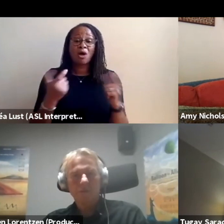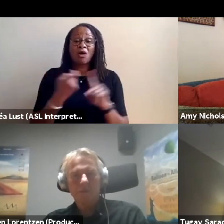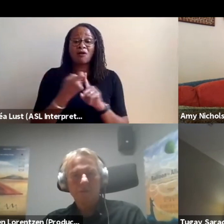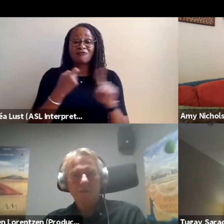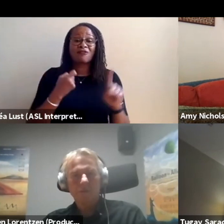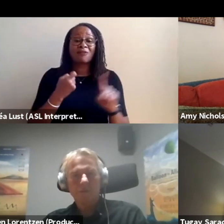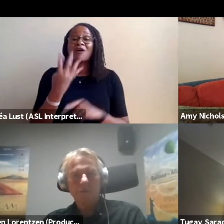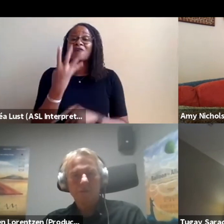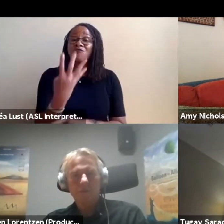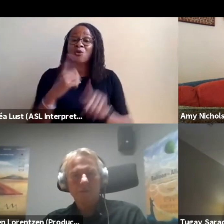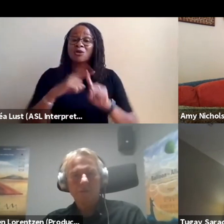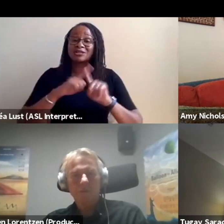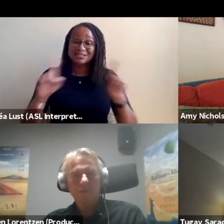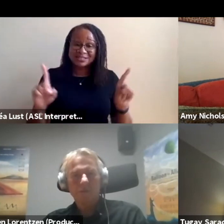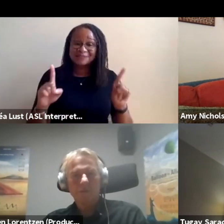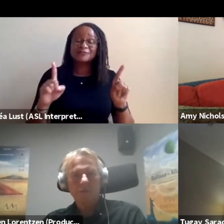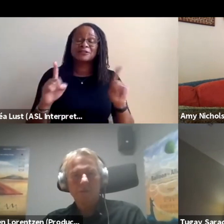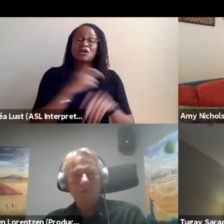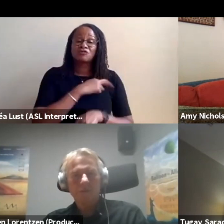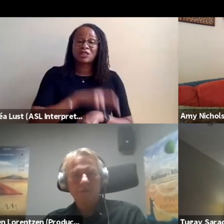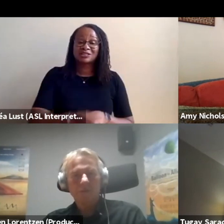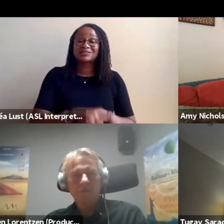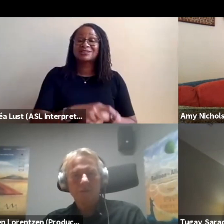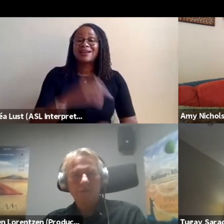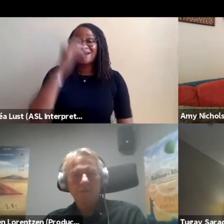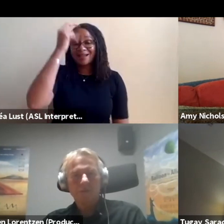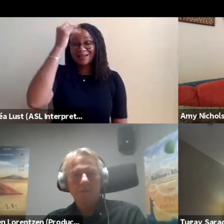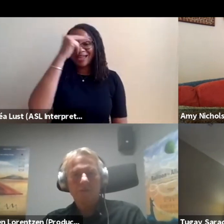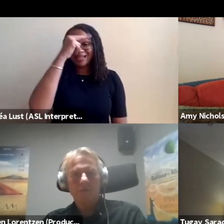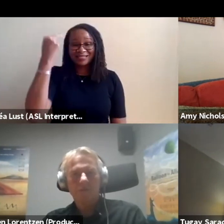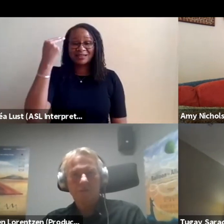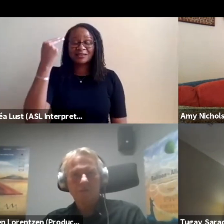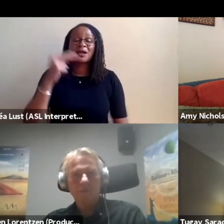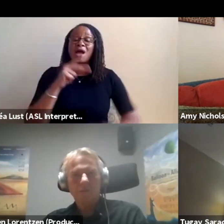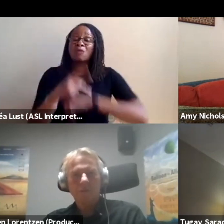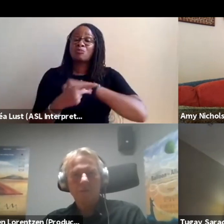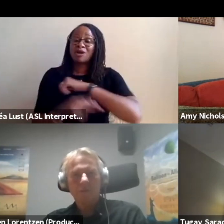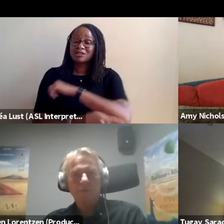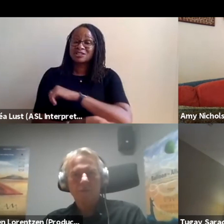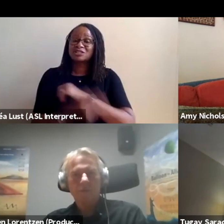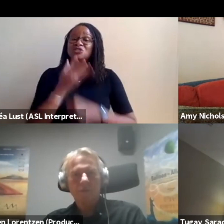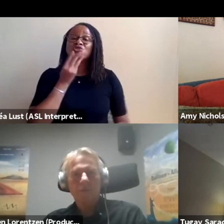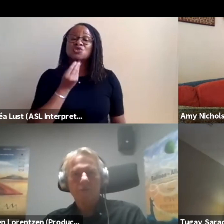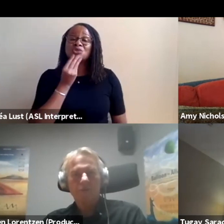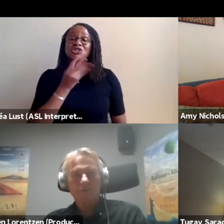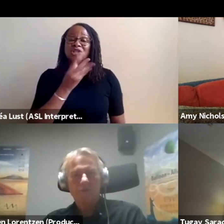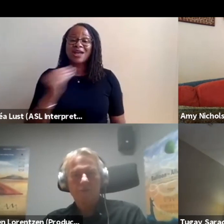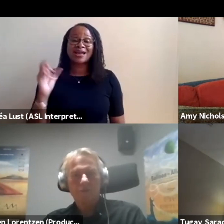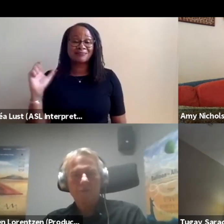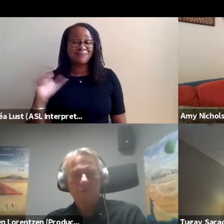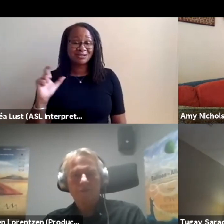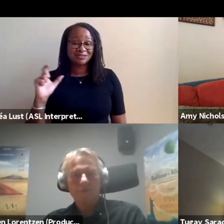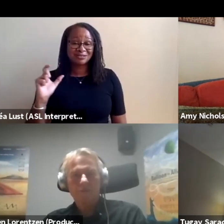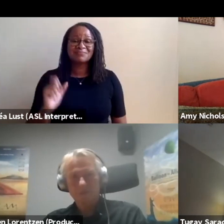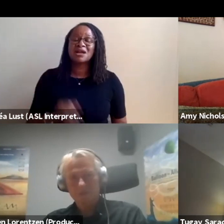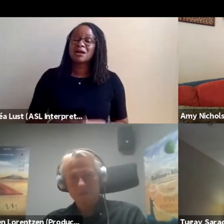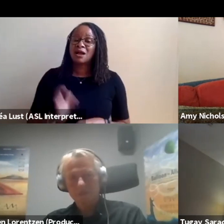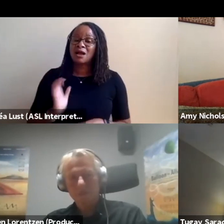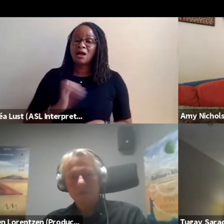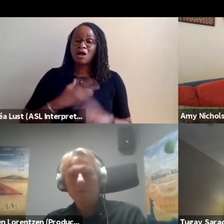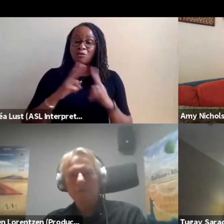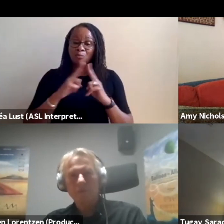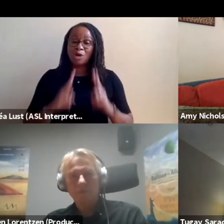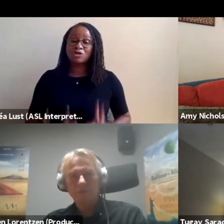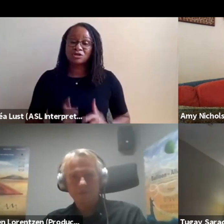religions: Catholic, Protestant, Jewish, and Muslim. And we had yeah, our partners